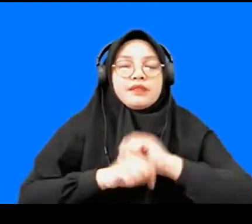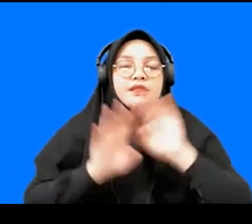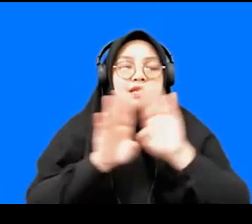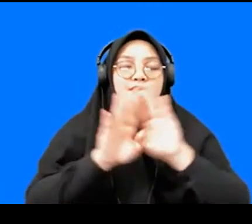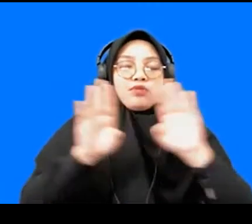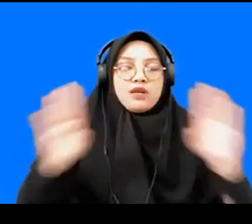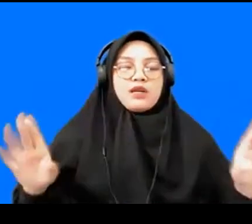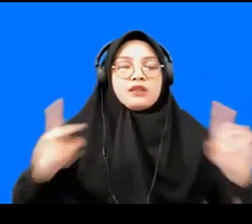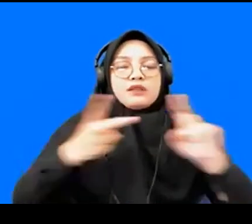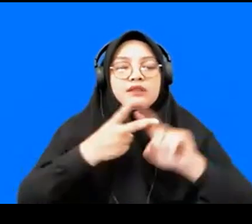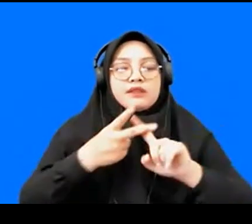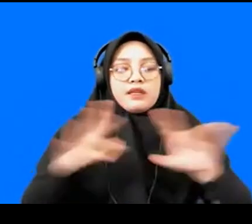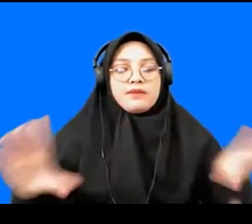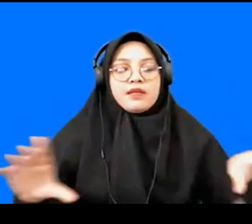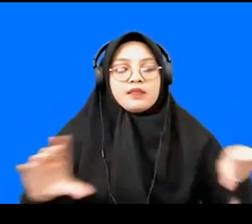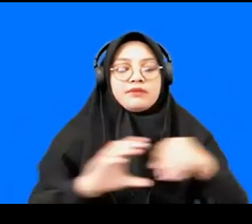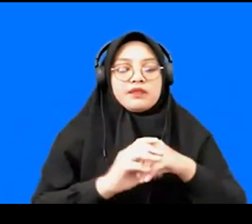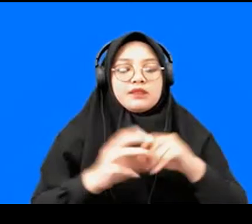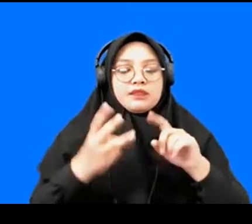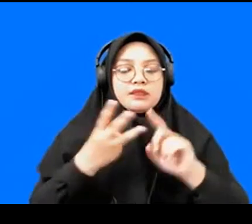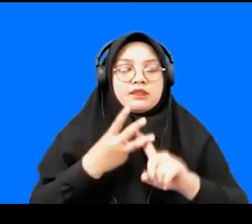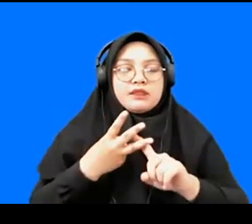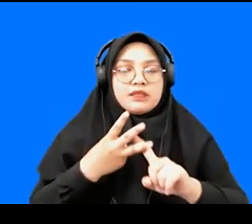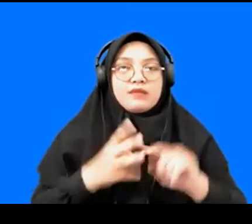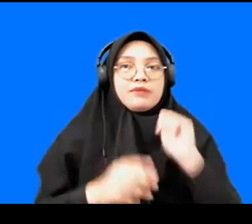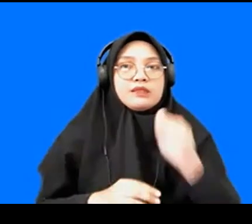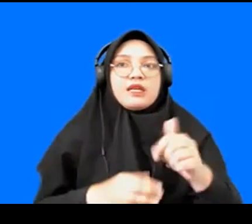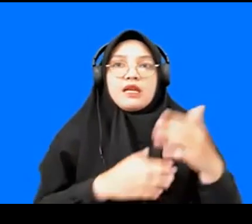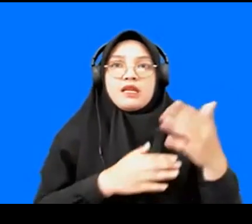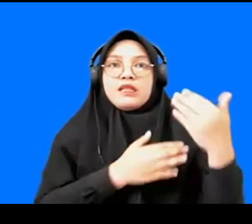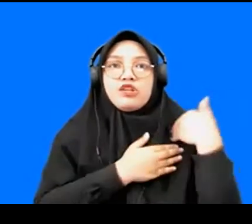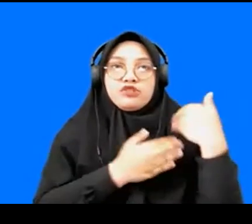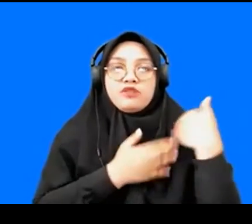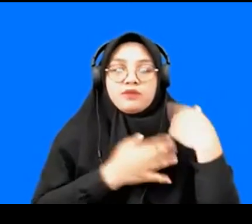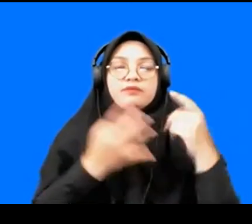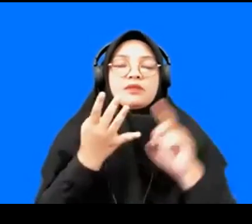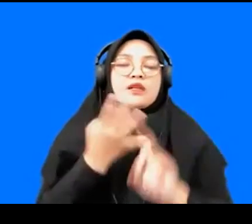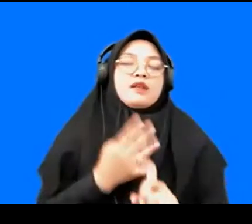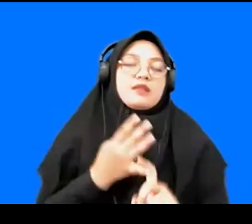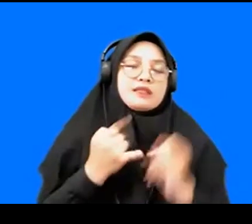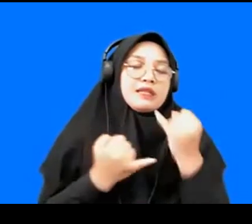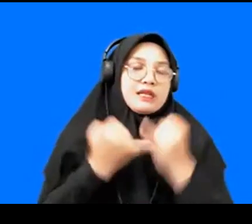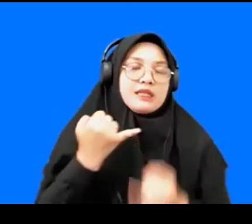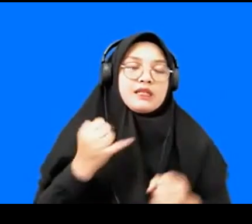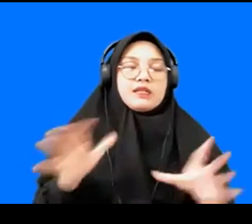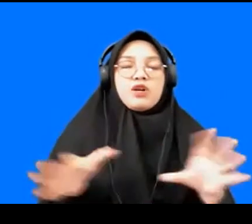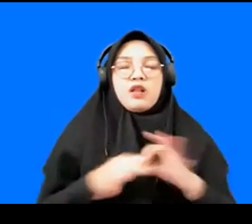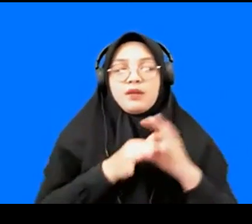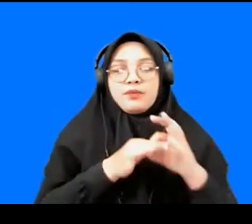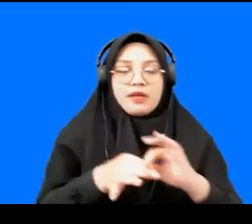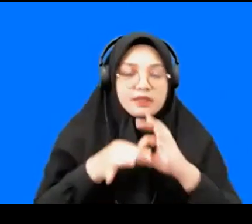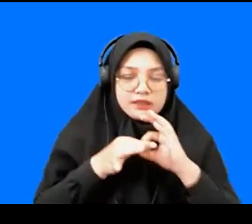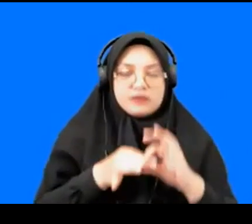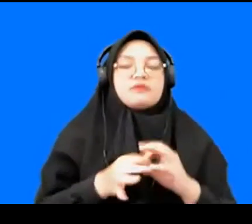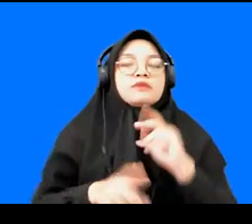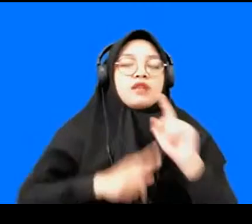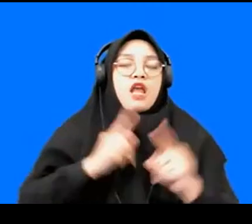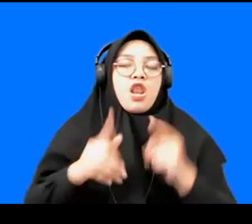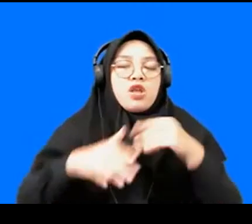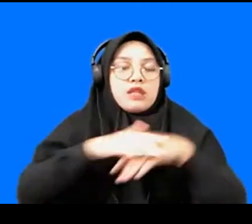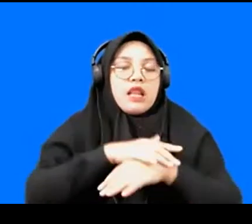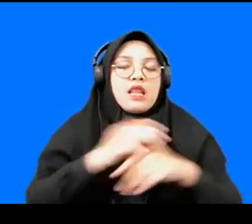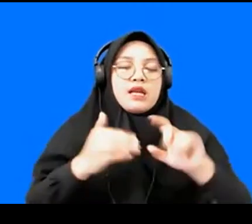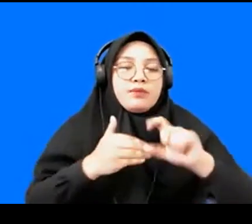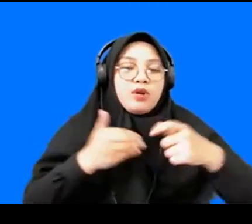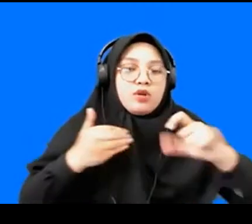participation, accountability, and collaborations. So if in any decision-making process, the